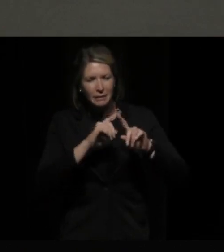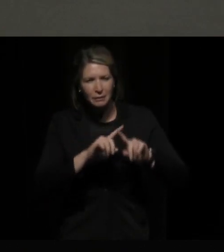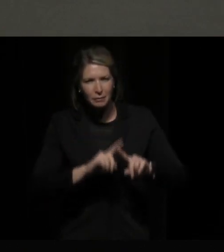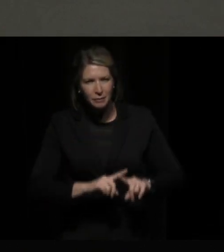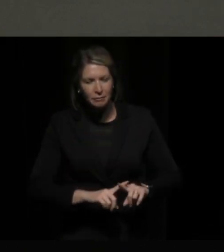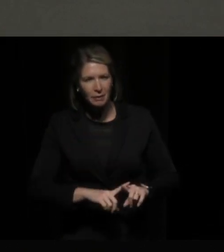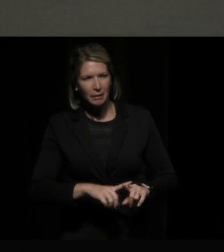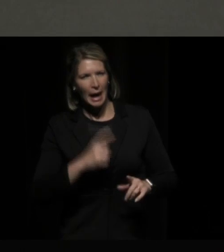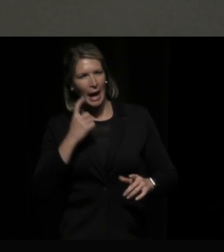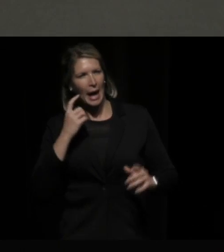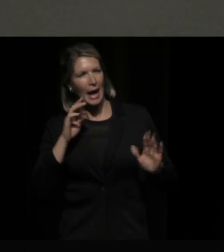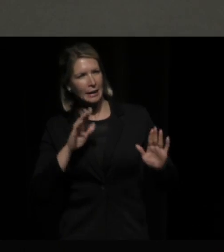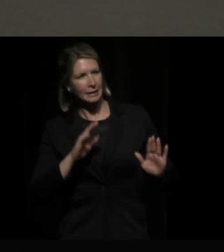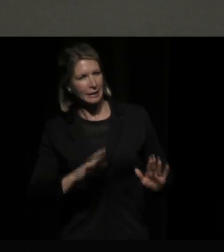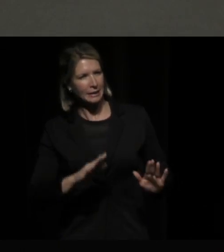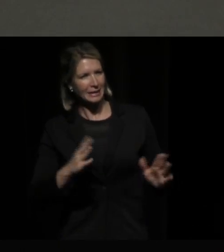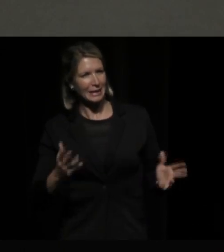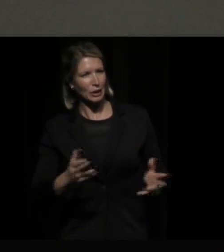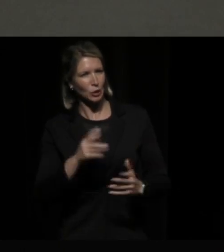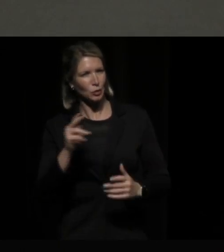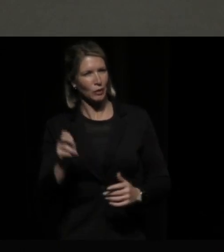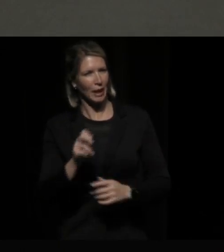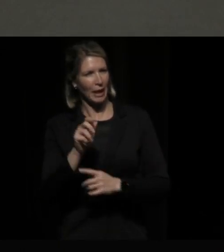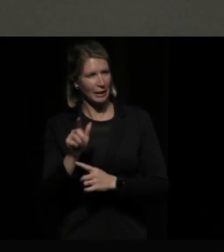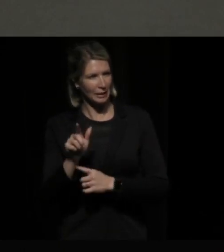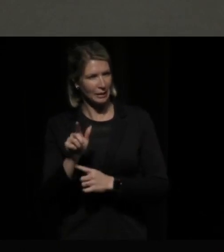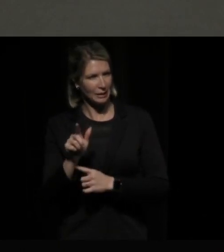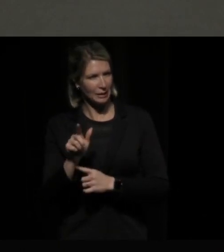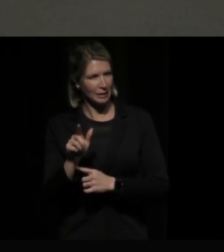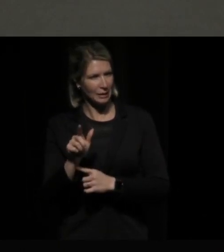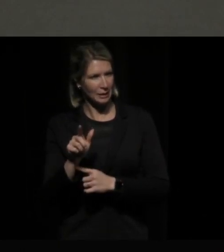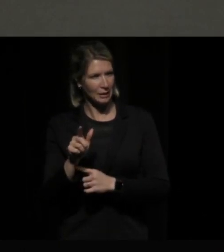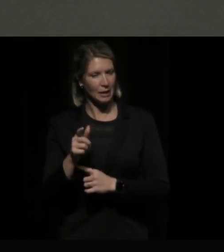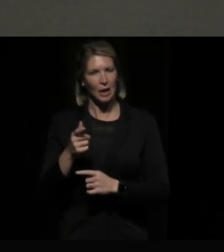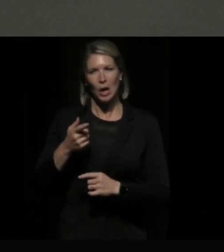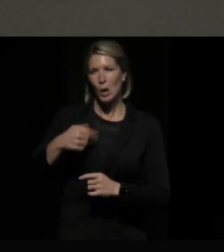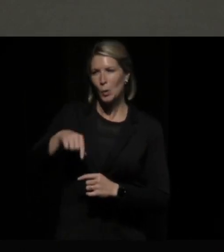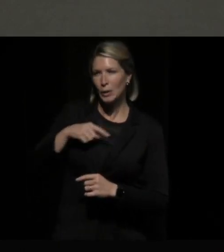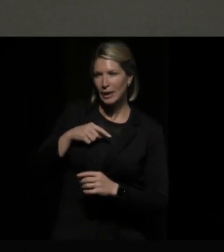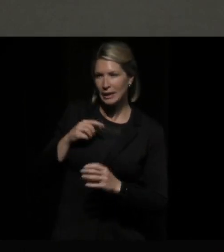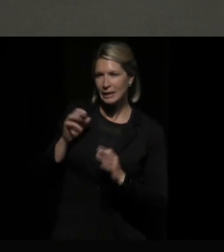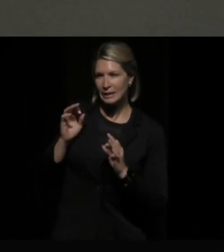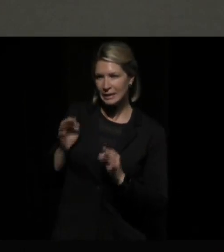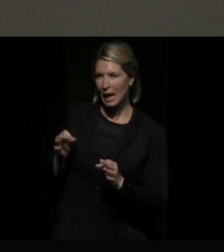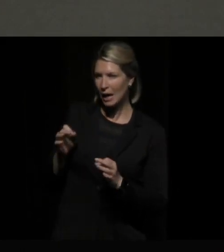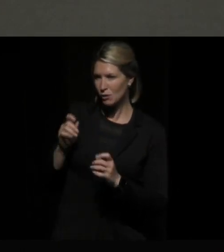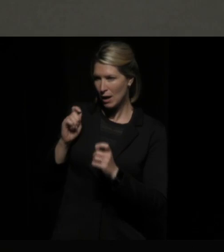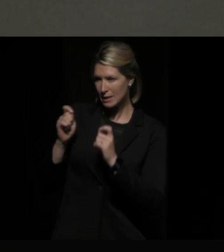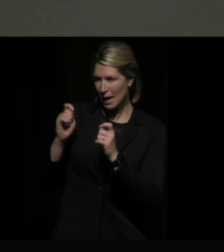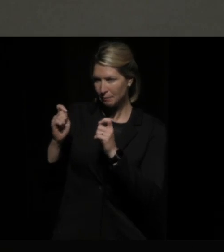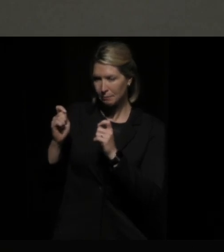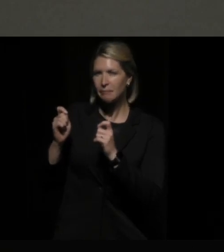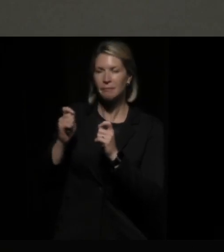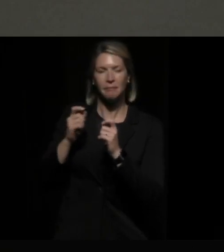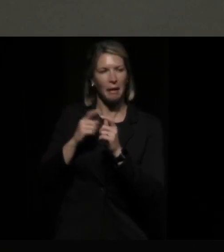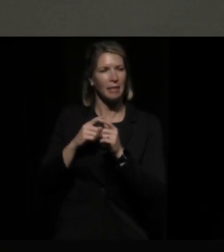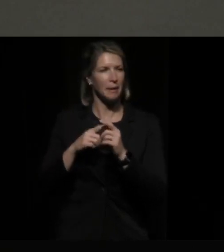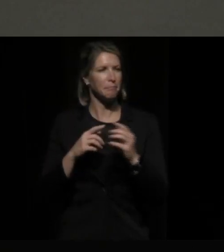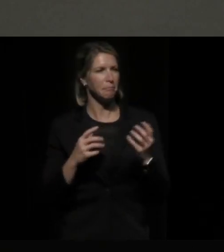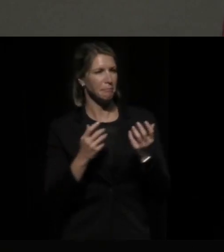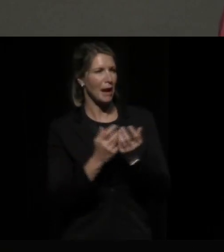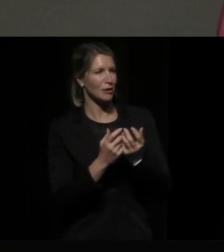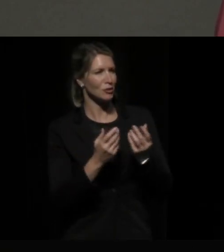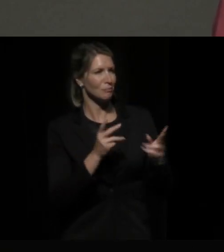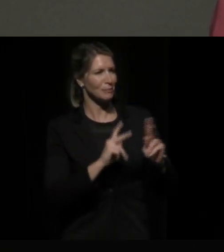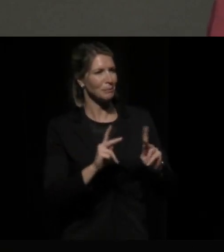Labrador. We've seen you adapt, deliver, and rise up to meet the needs of the residents. And while it's